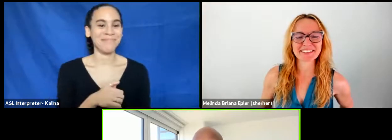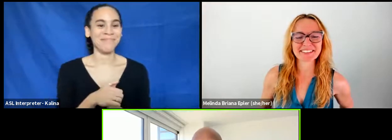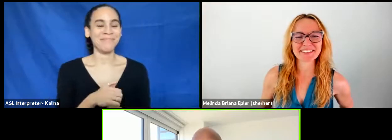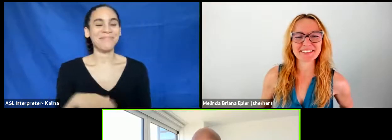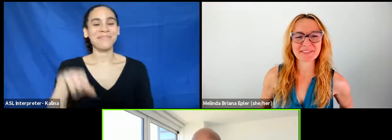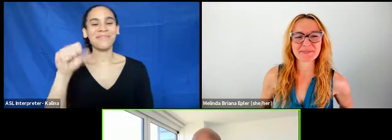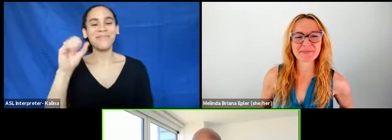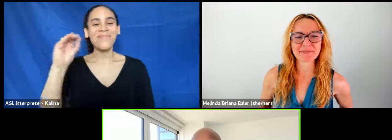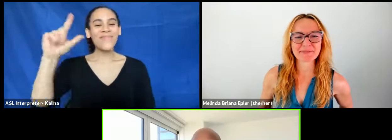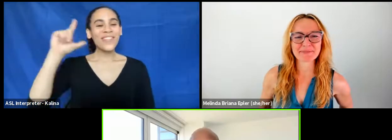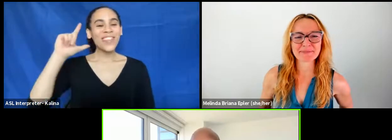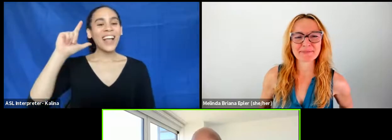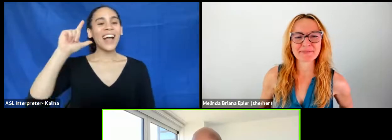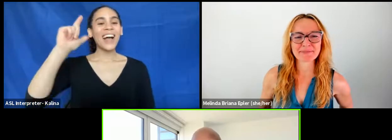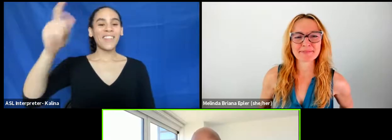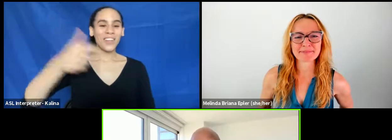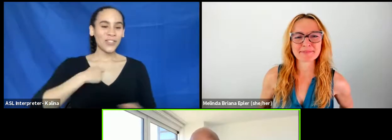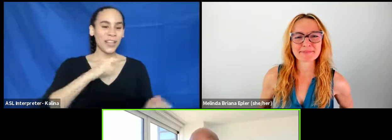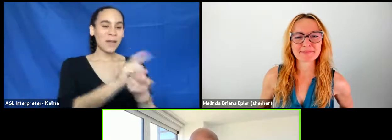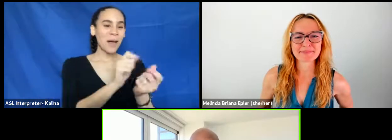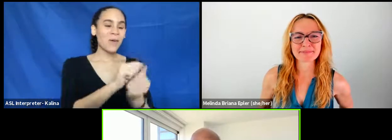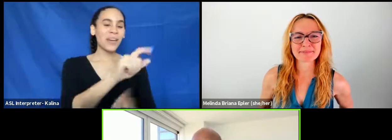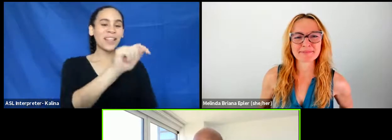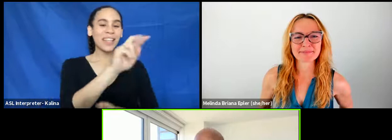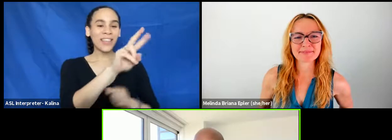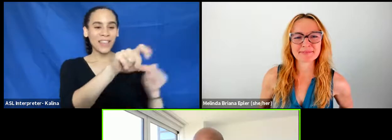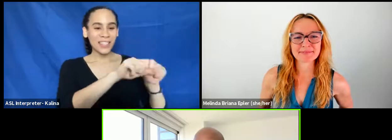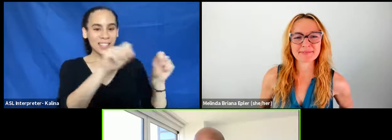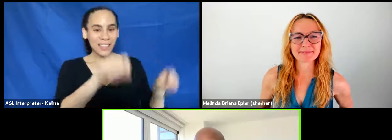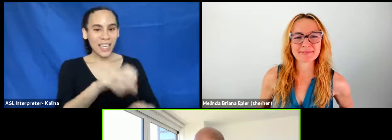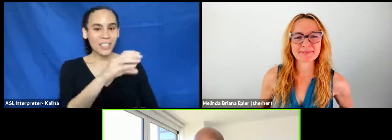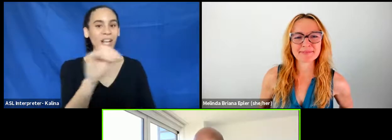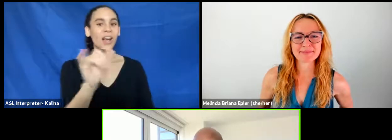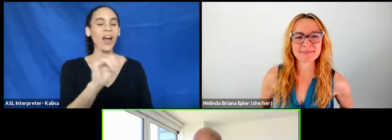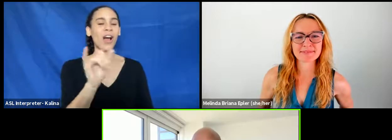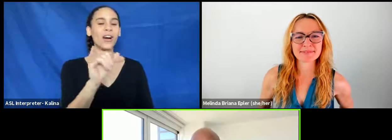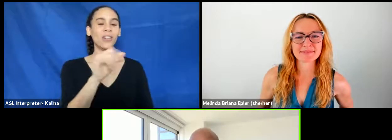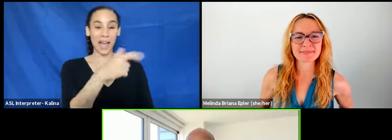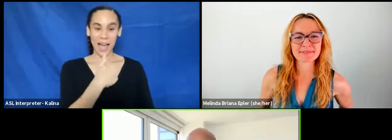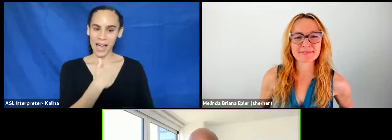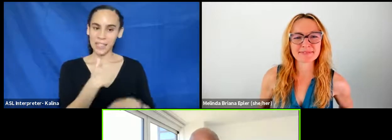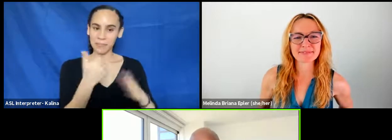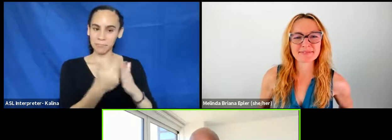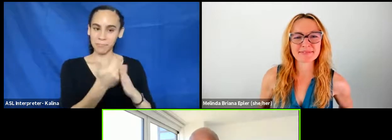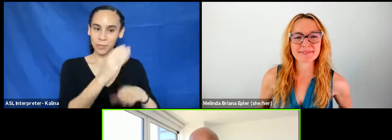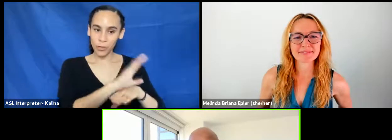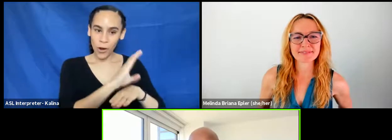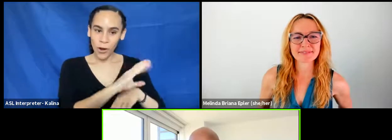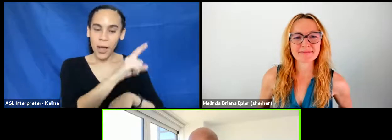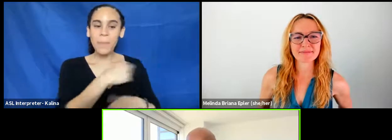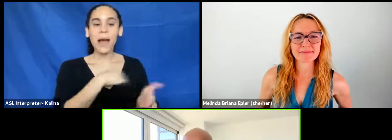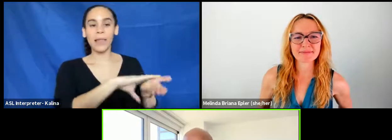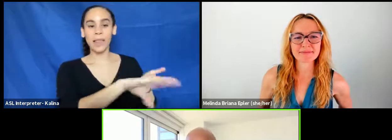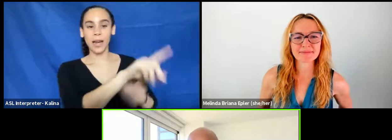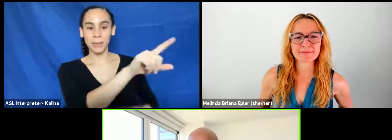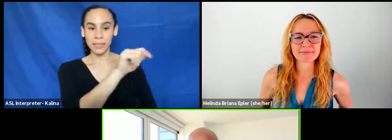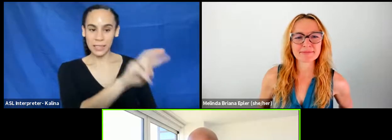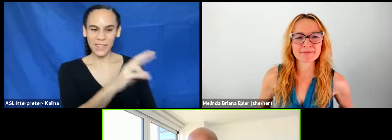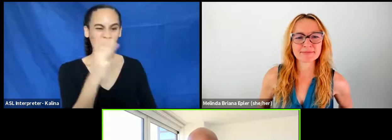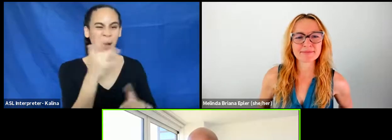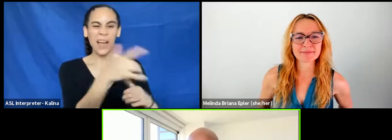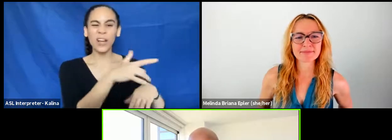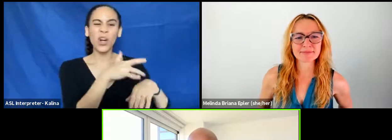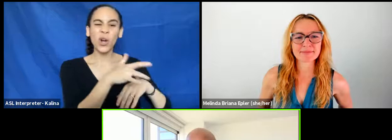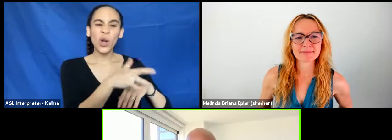So eventually I'm at a television station. Then I had a startup, get laid off from the television station because they were early